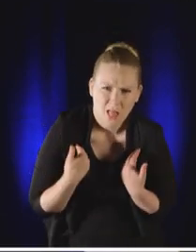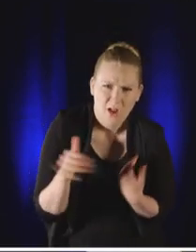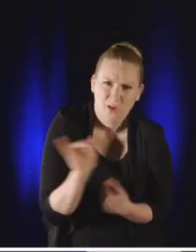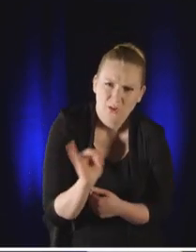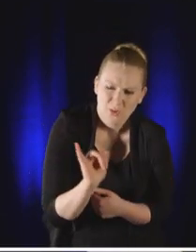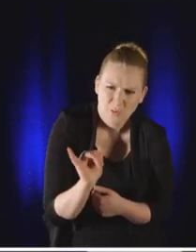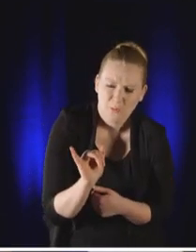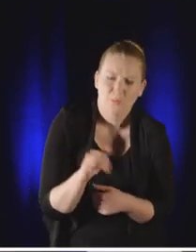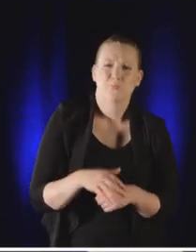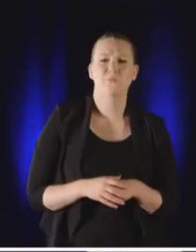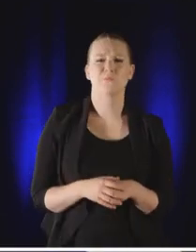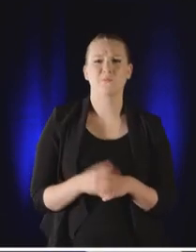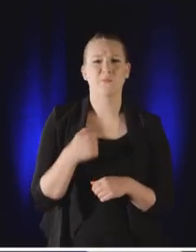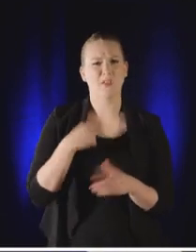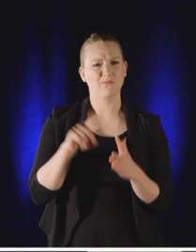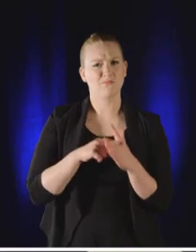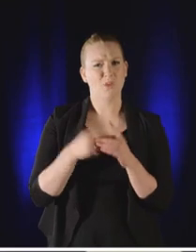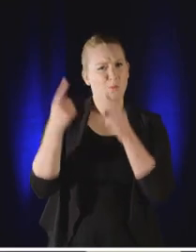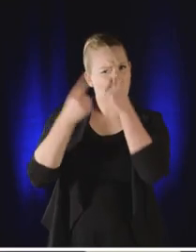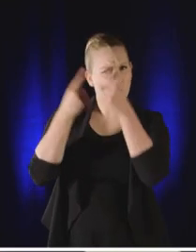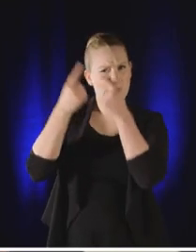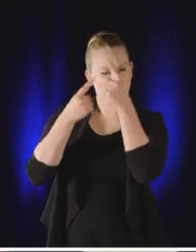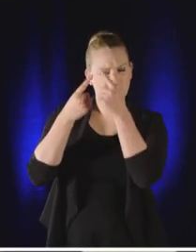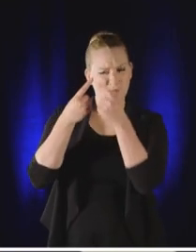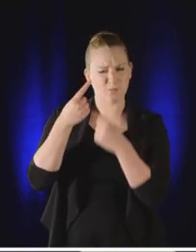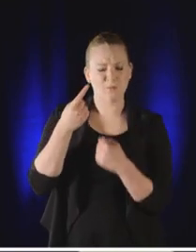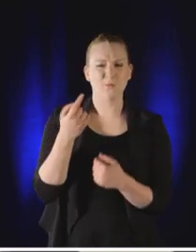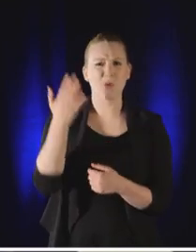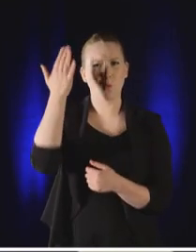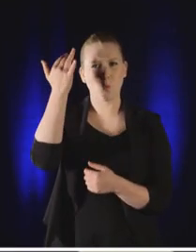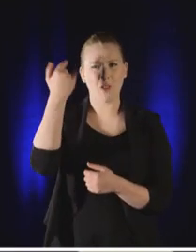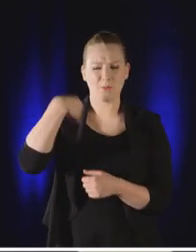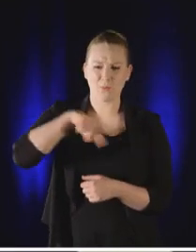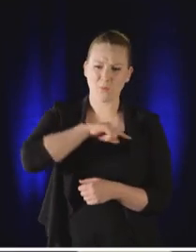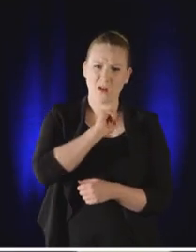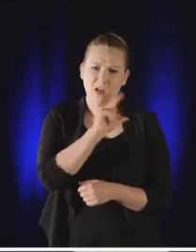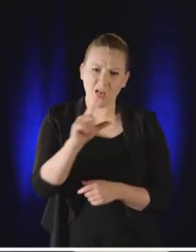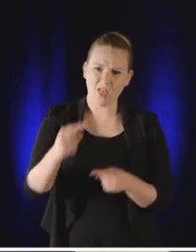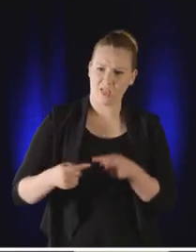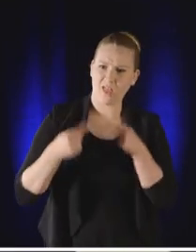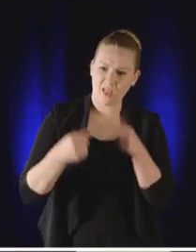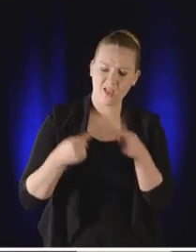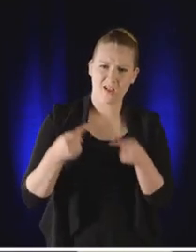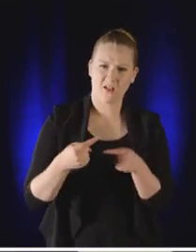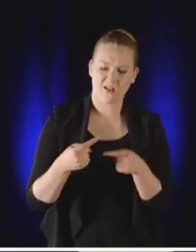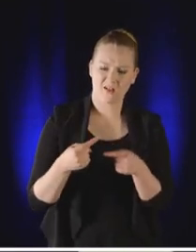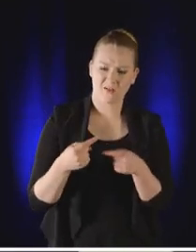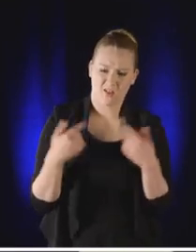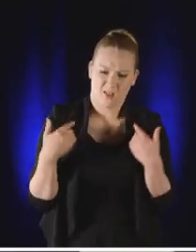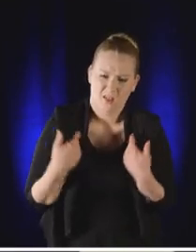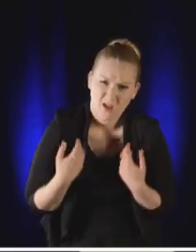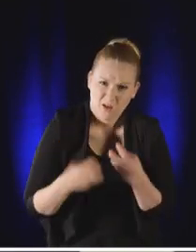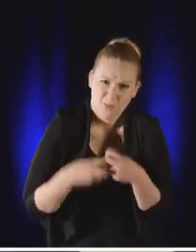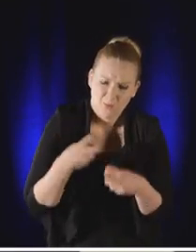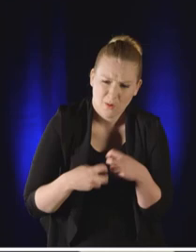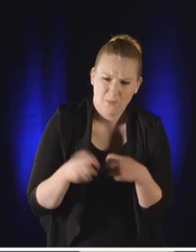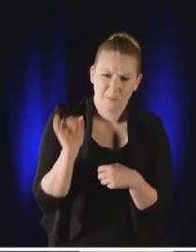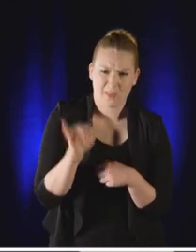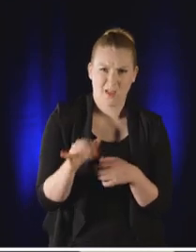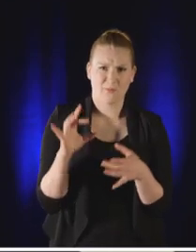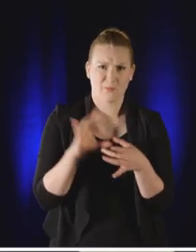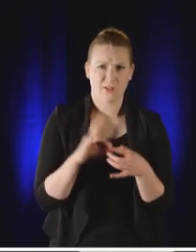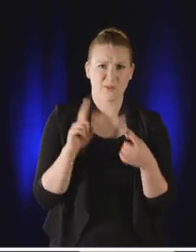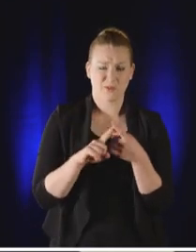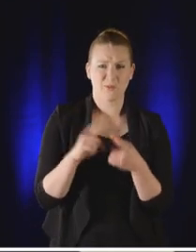posture. I began to wonder, why do so many students have the same problem? I mean, is it something that we're doing every